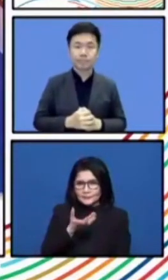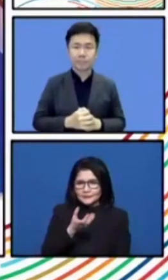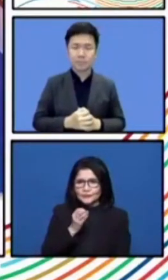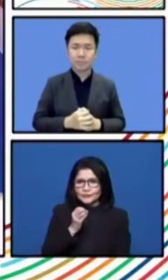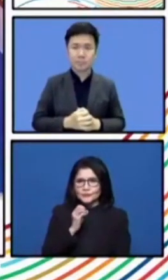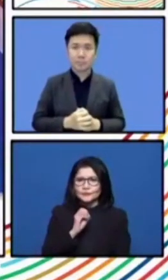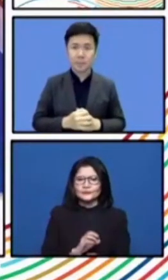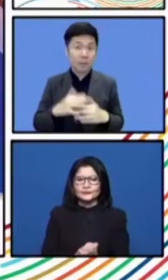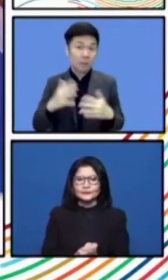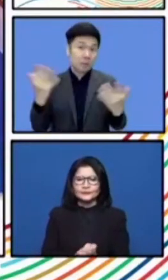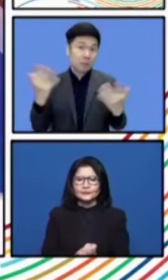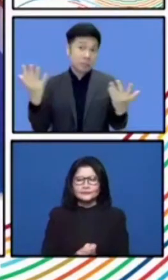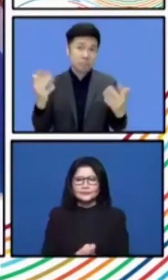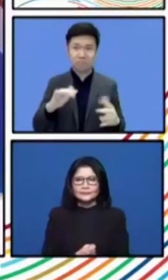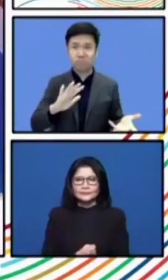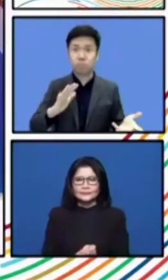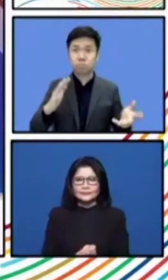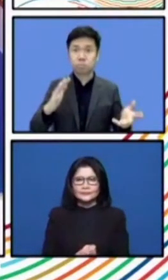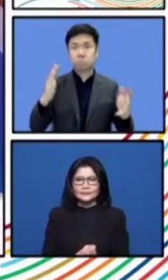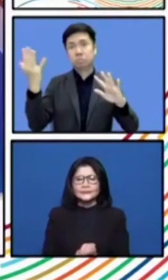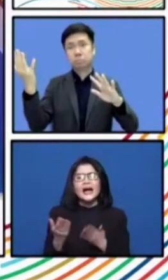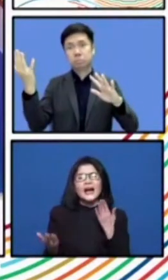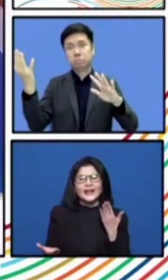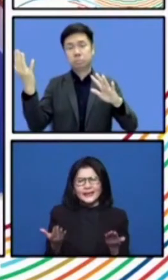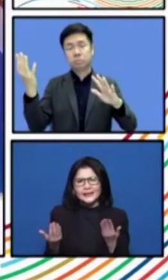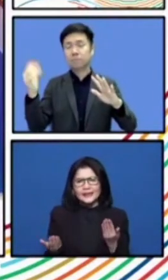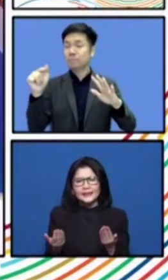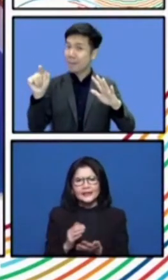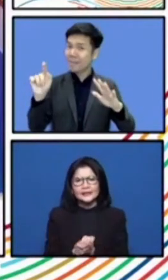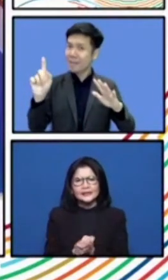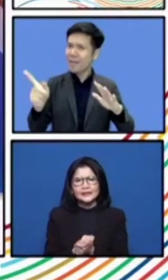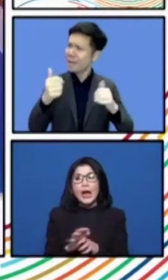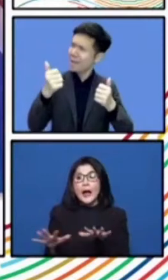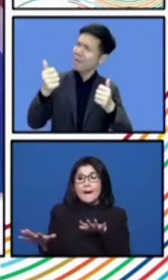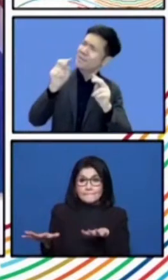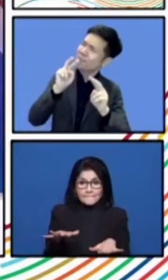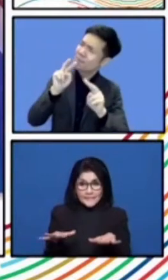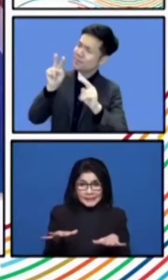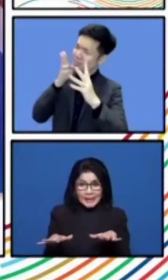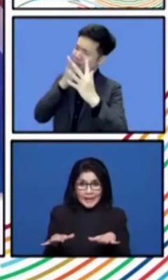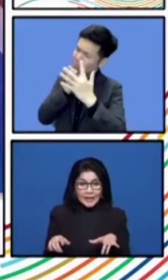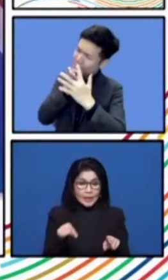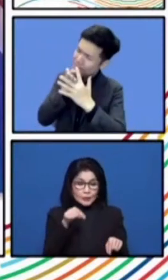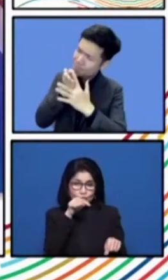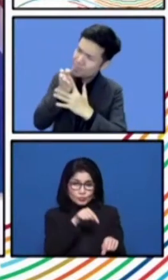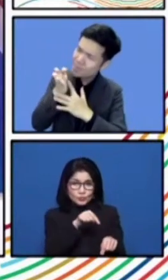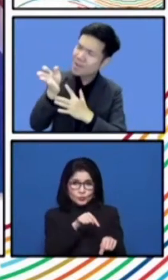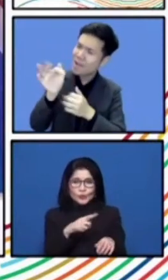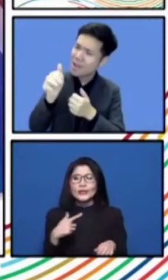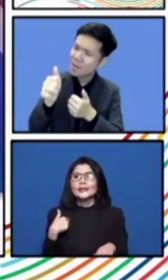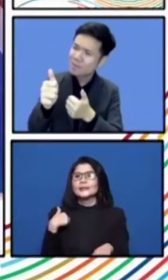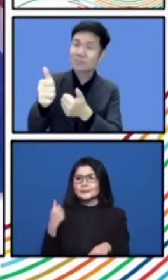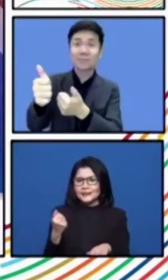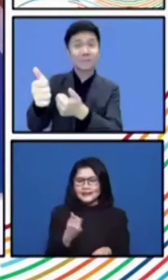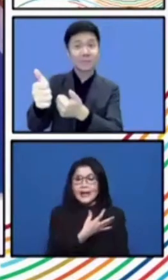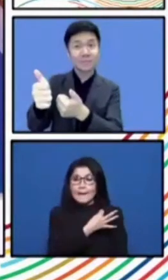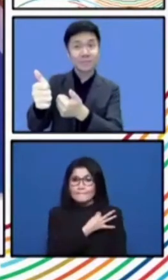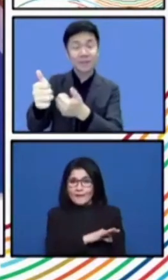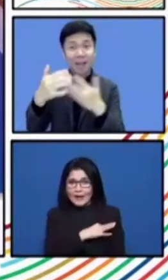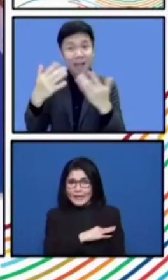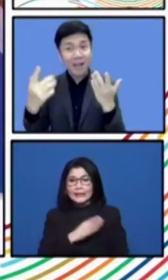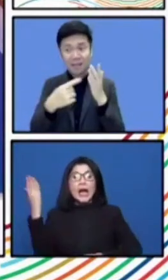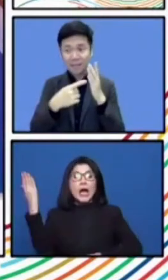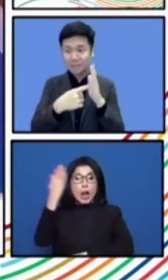disasters can come with silver linings um covid-19 lockdown helped us to strengthen